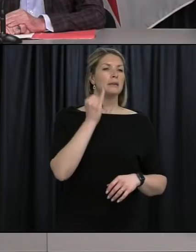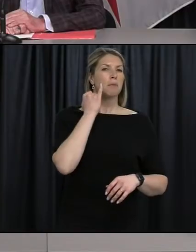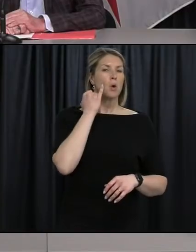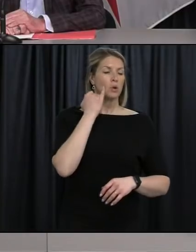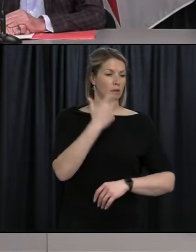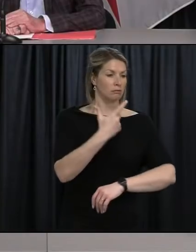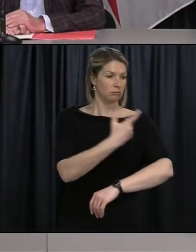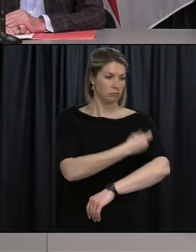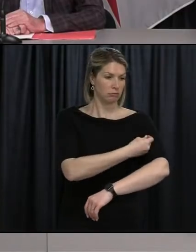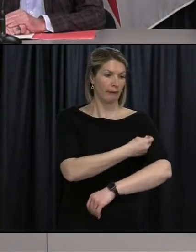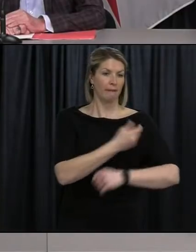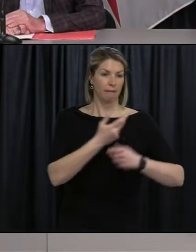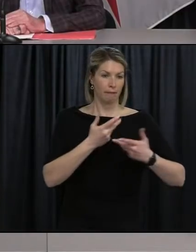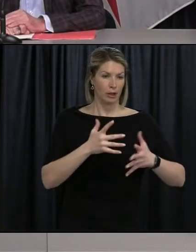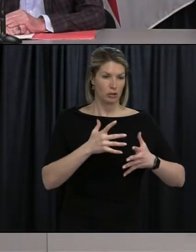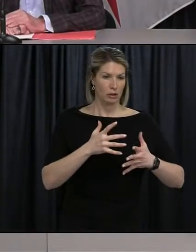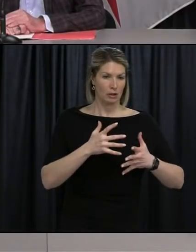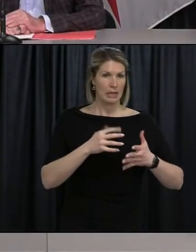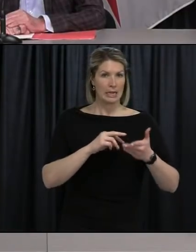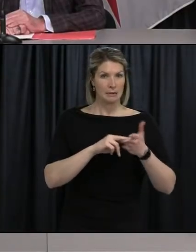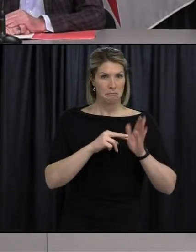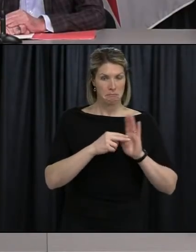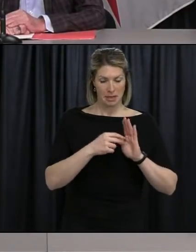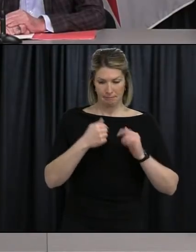major impediment to loosening health and travel